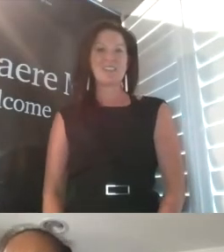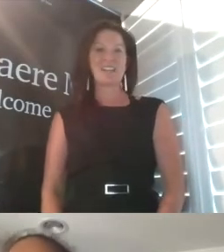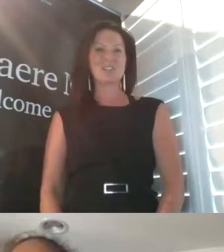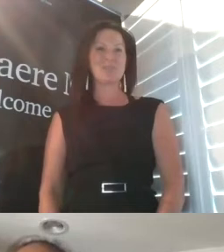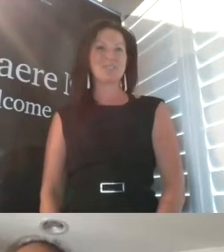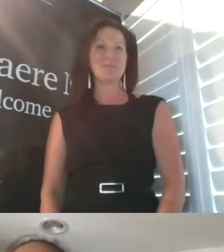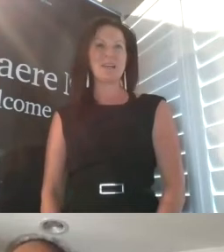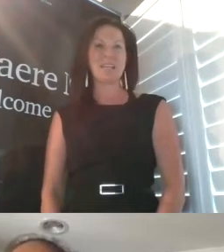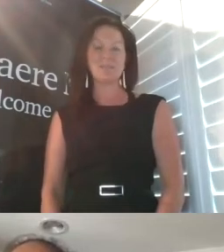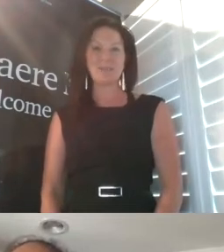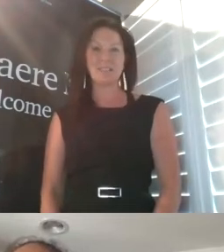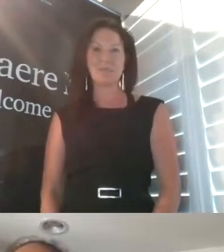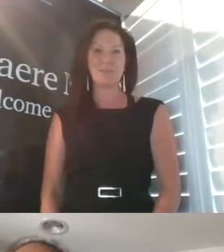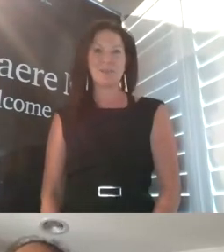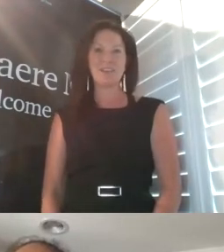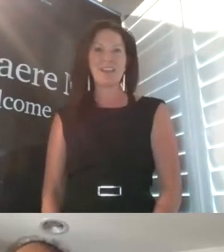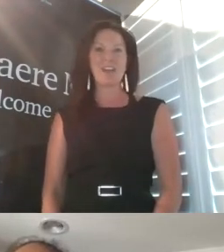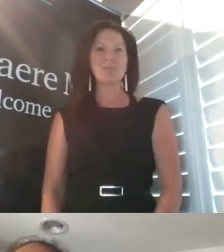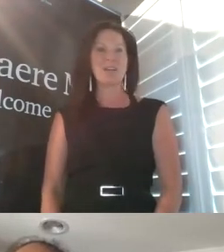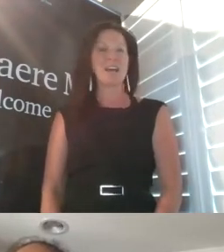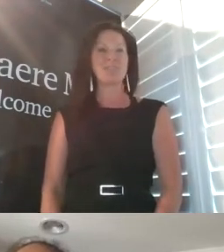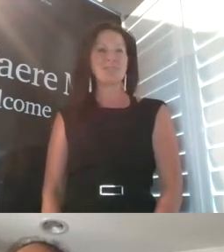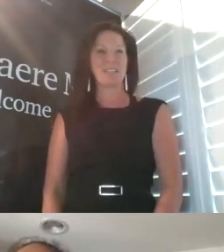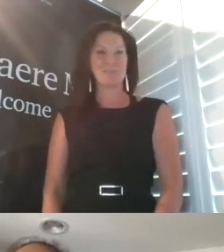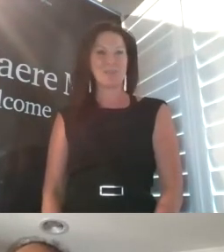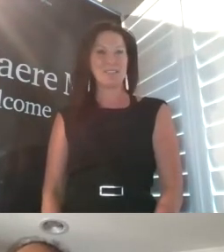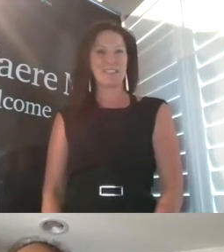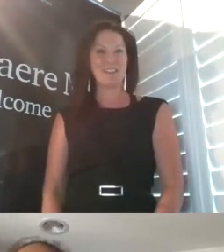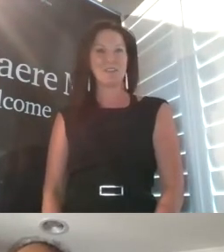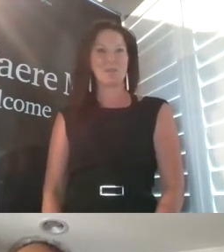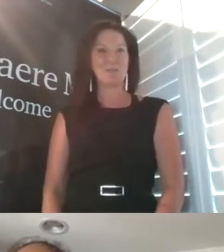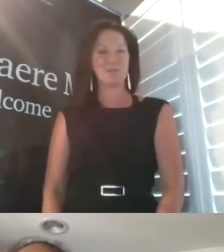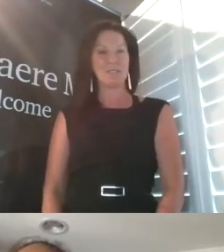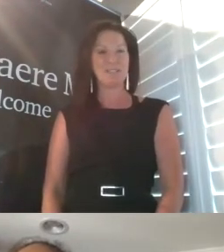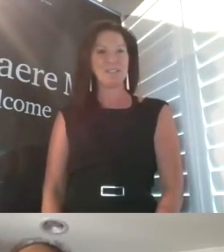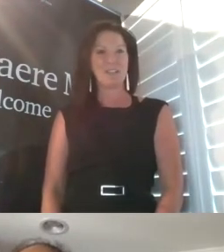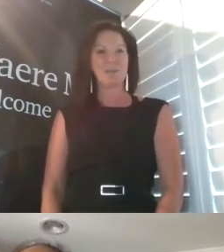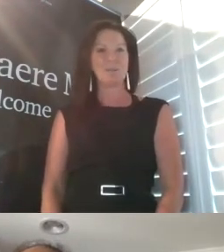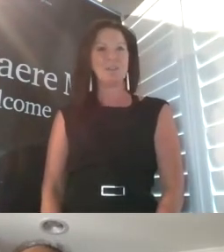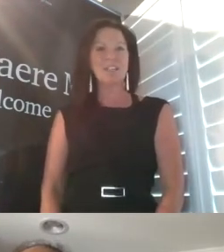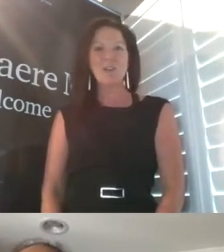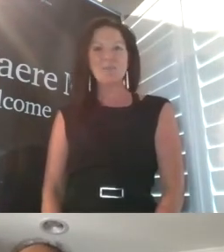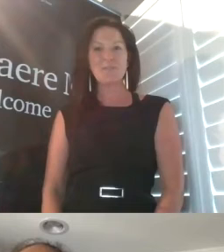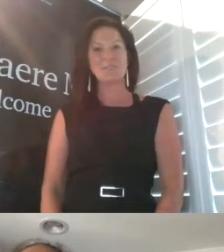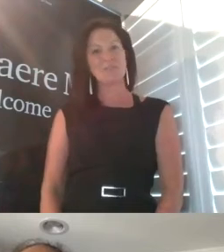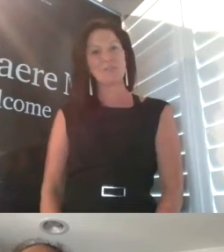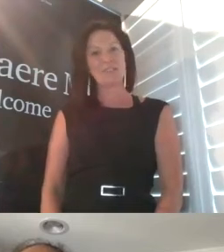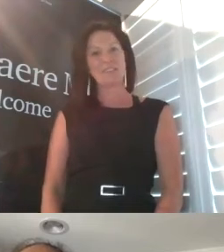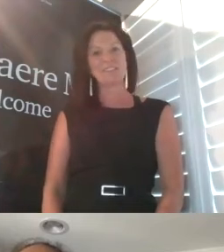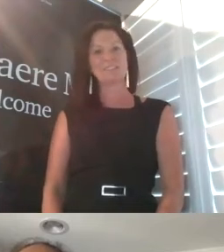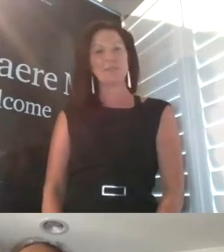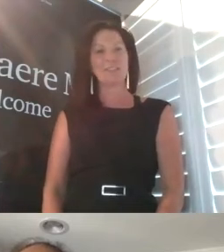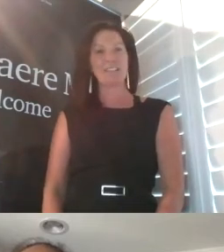Tēnā koutou katoa. My name is Maeline Plummer, and on behalf of PwC and Globe of Women, we would like to open this